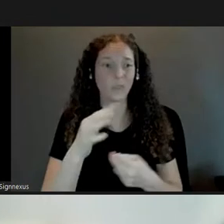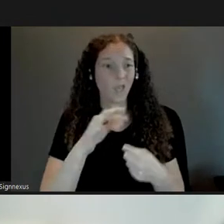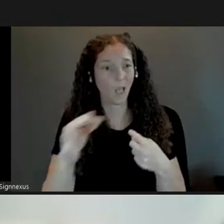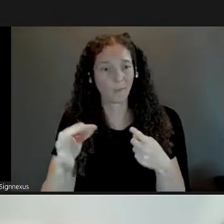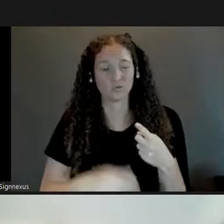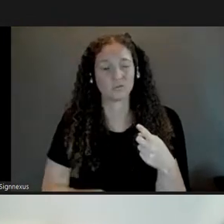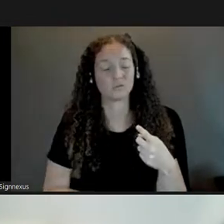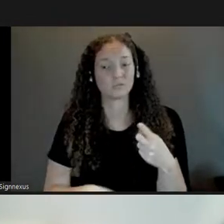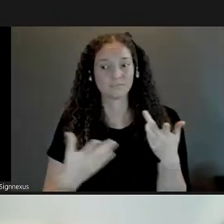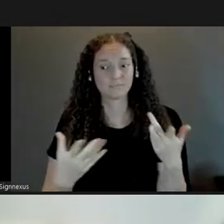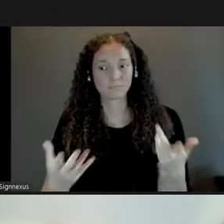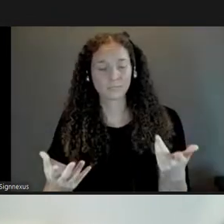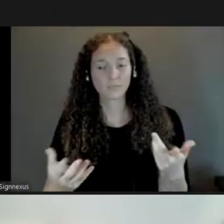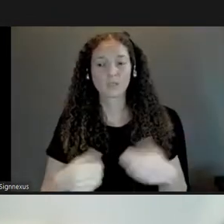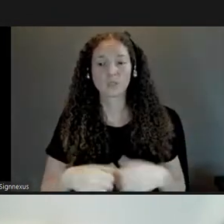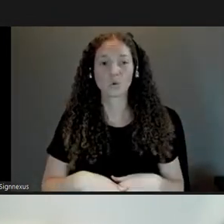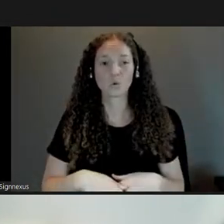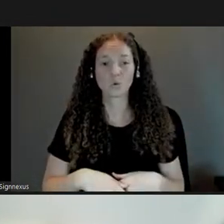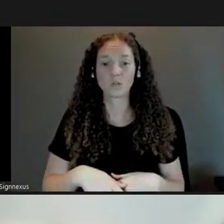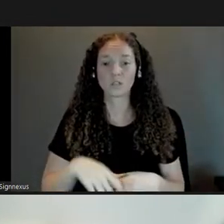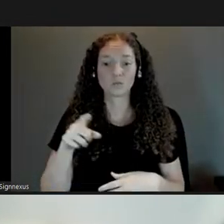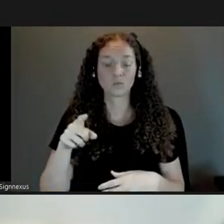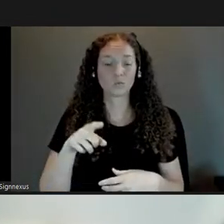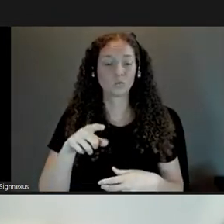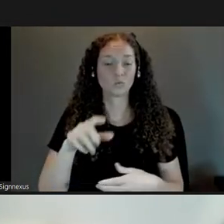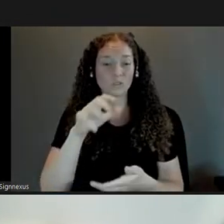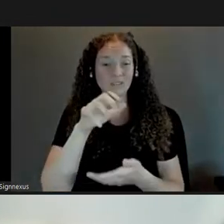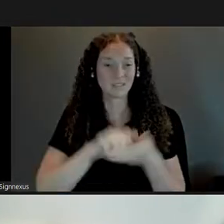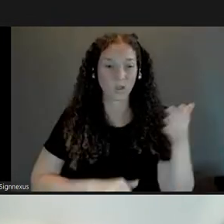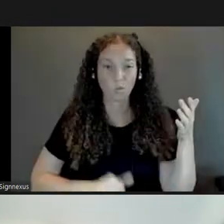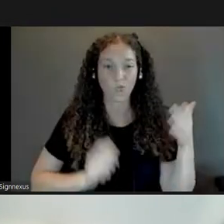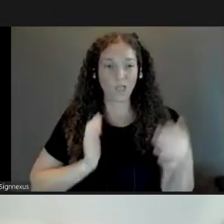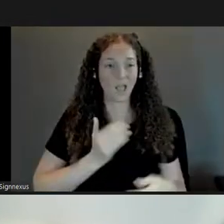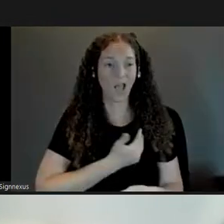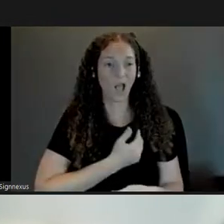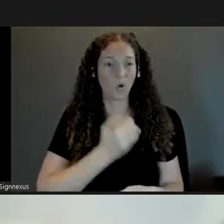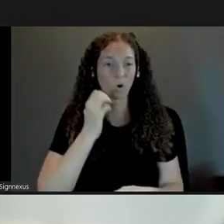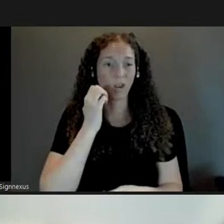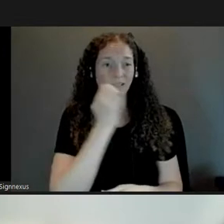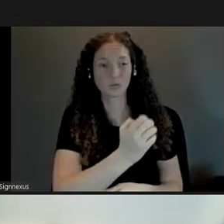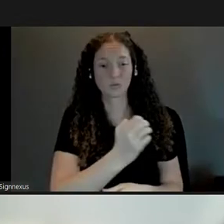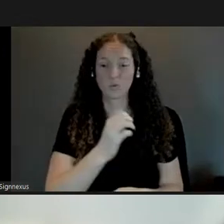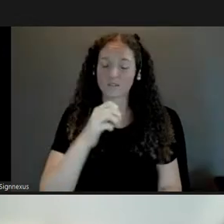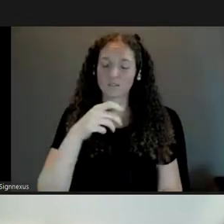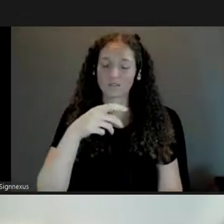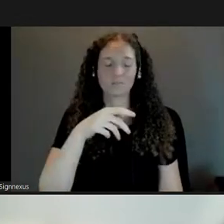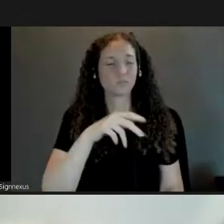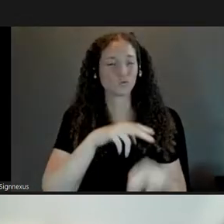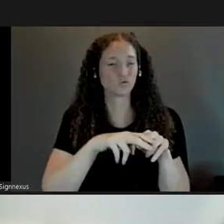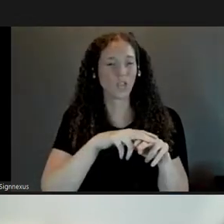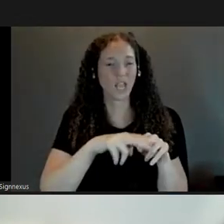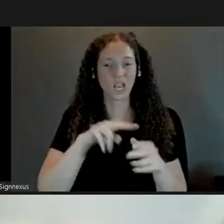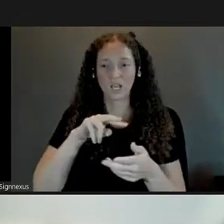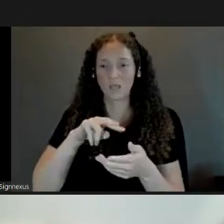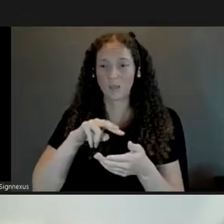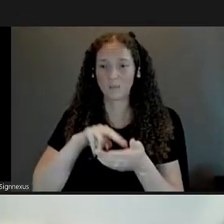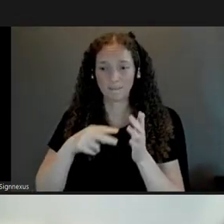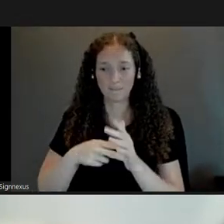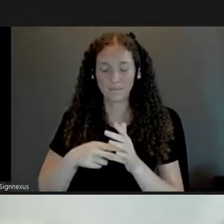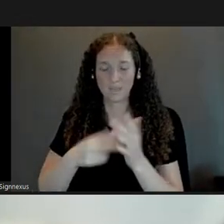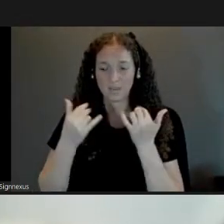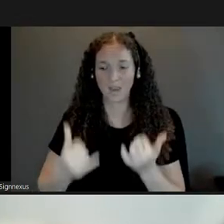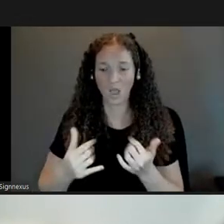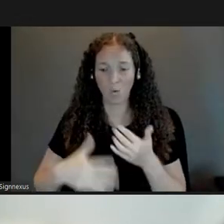to take away the express trains reduces any of our other commuting options, adding more time and stress